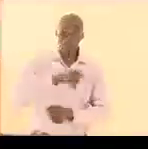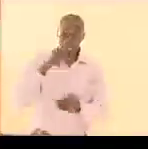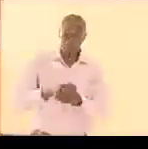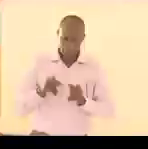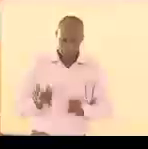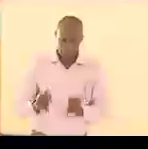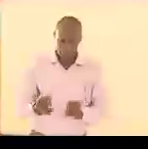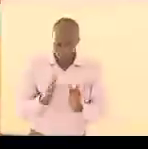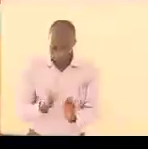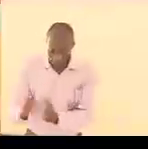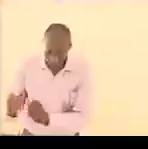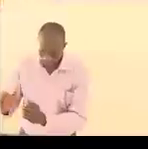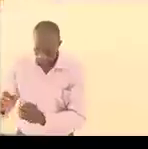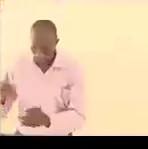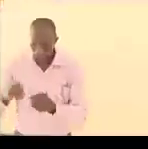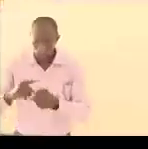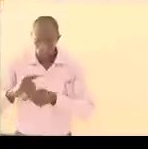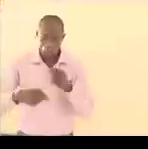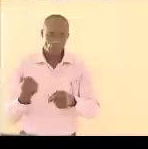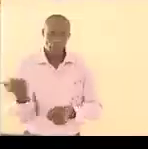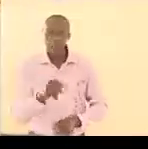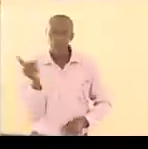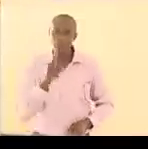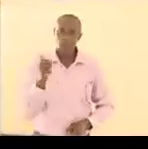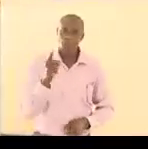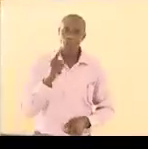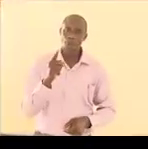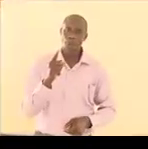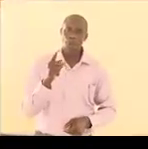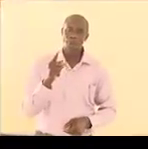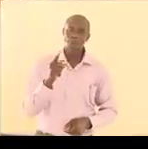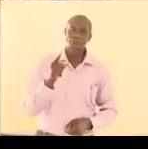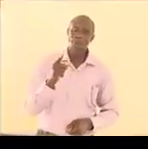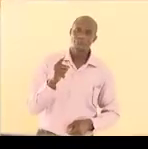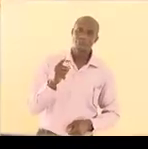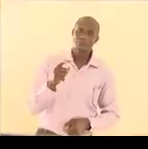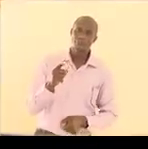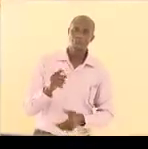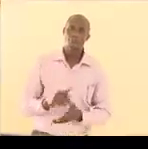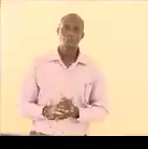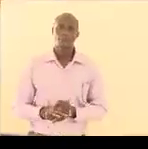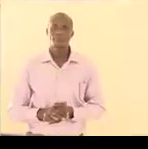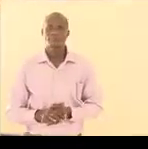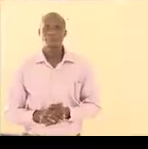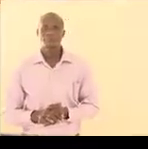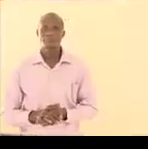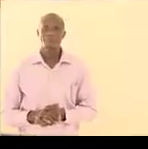Is this person preparing to go anywhere else?